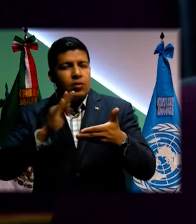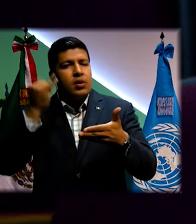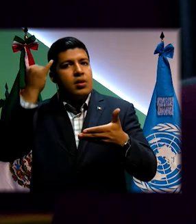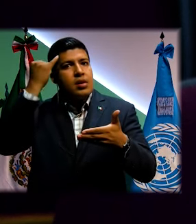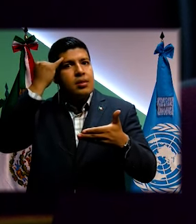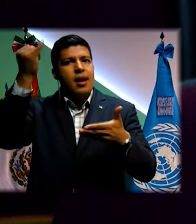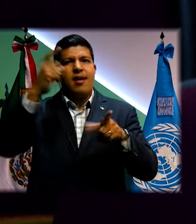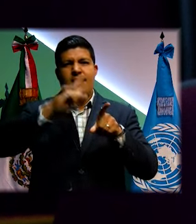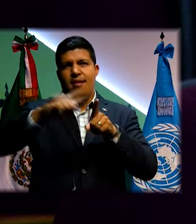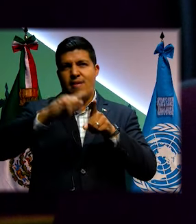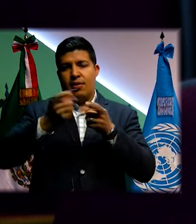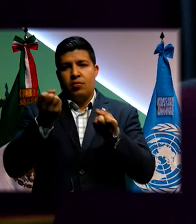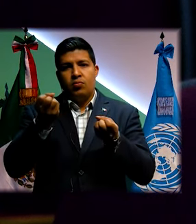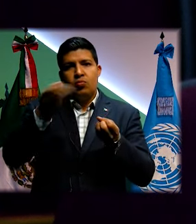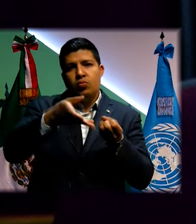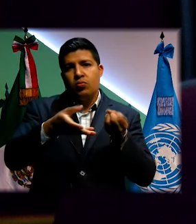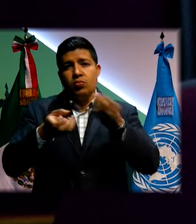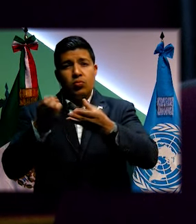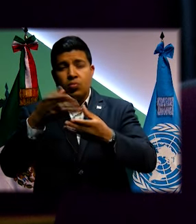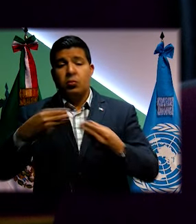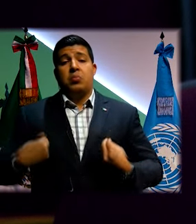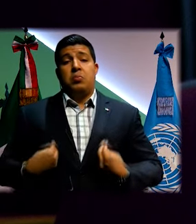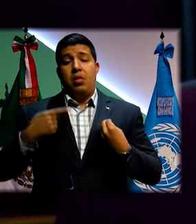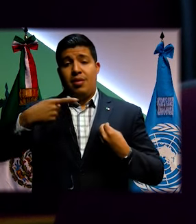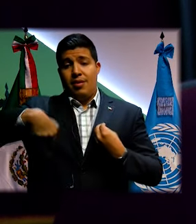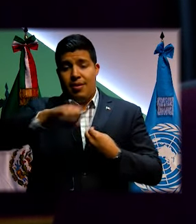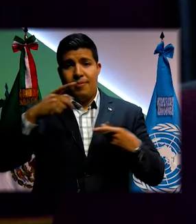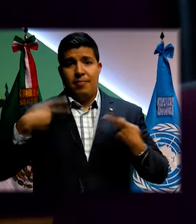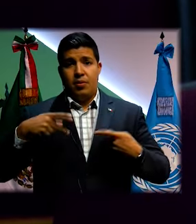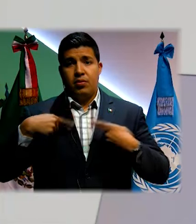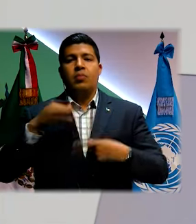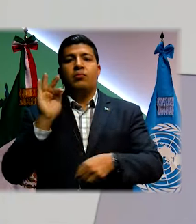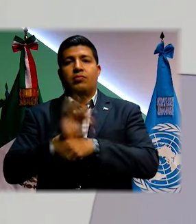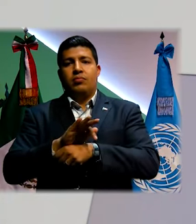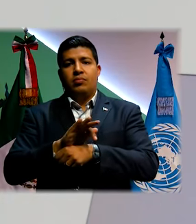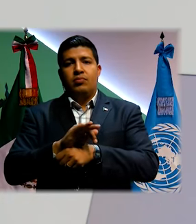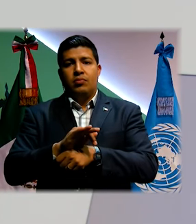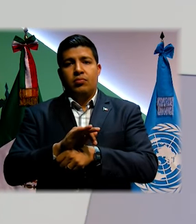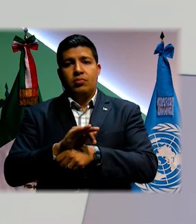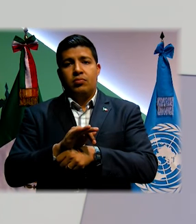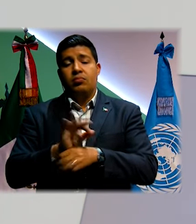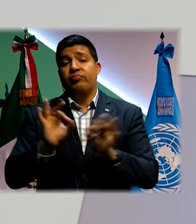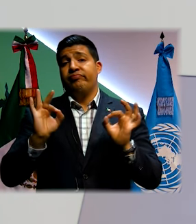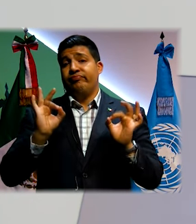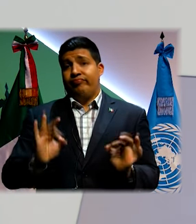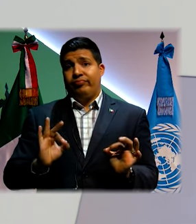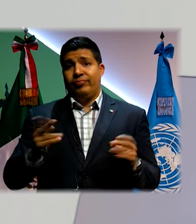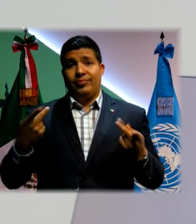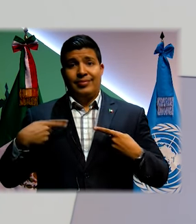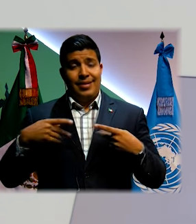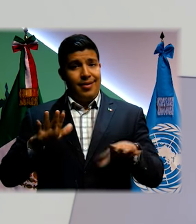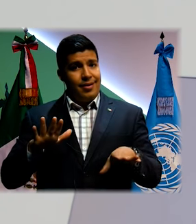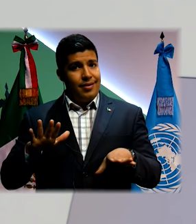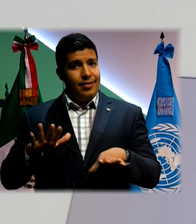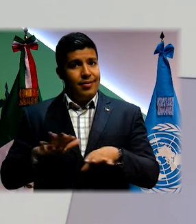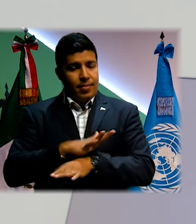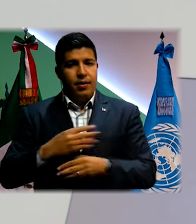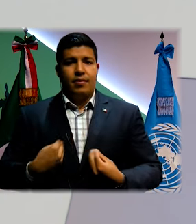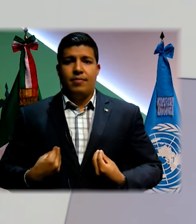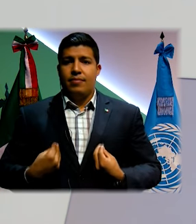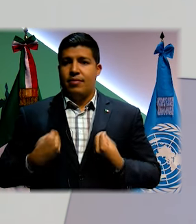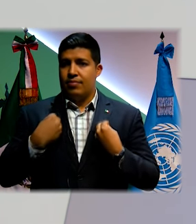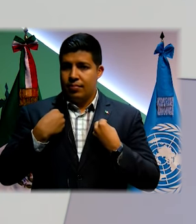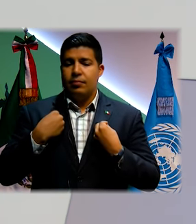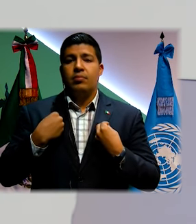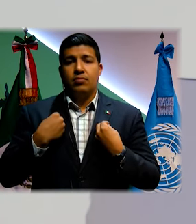that are needed to have a positive impact in the lives of people. And that is to change people's lives, to fill the